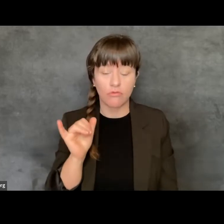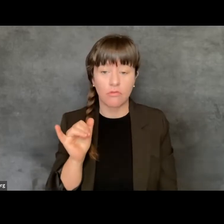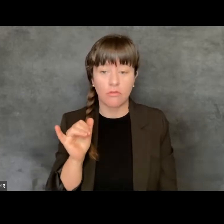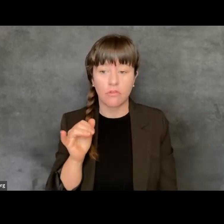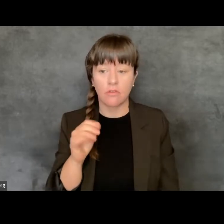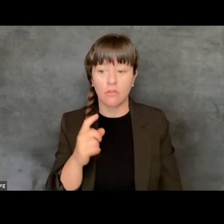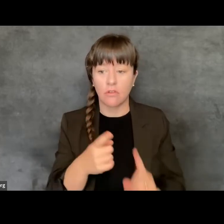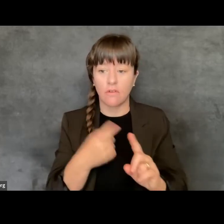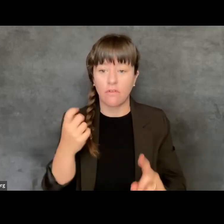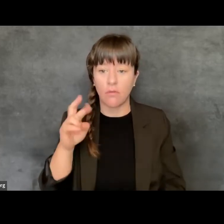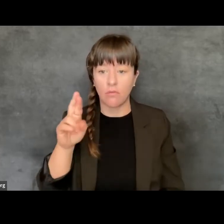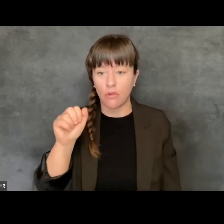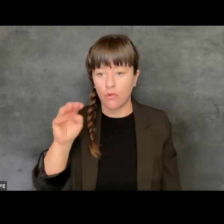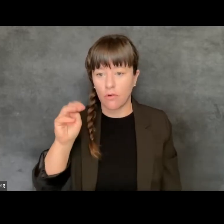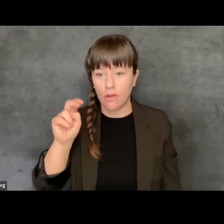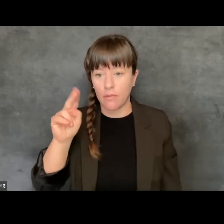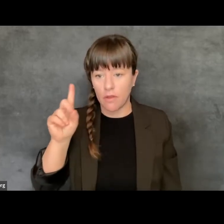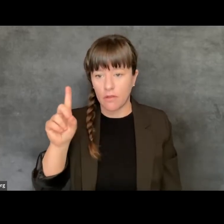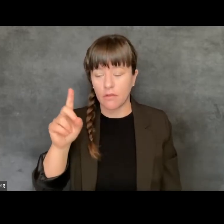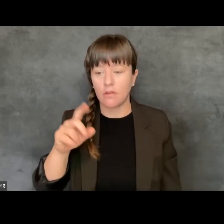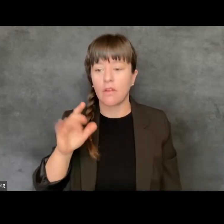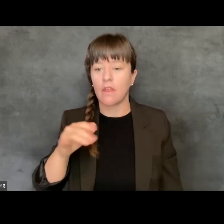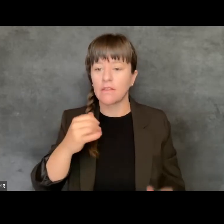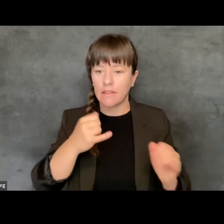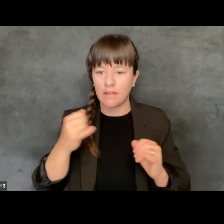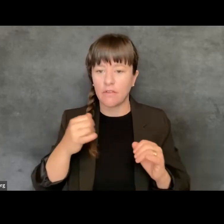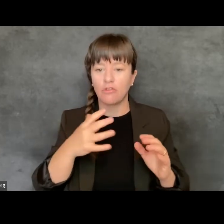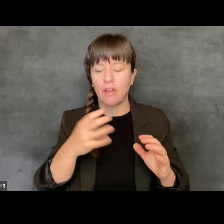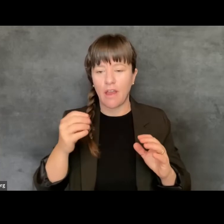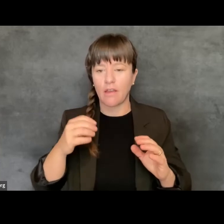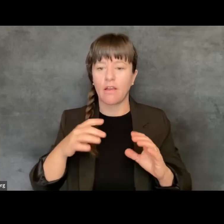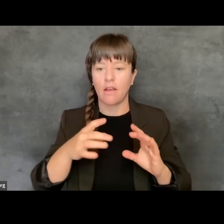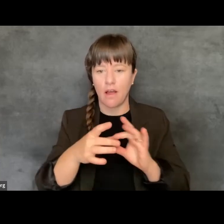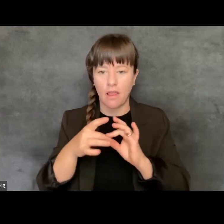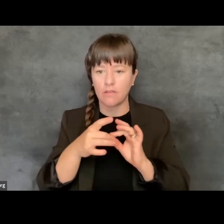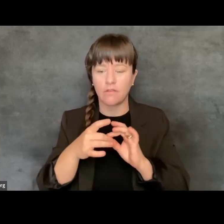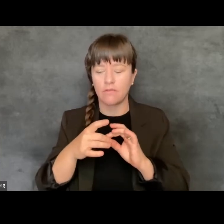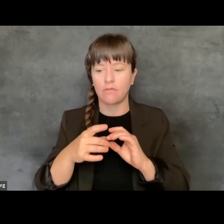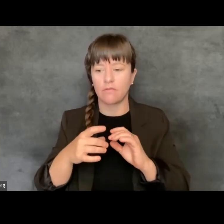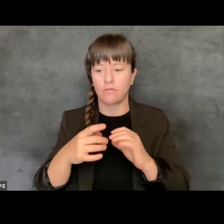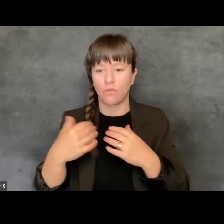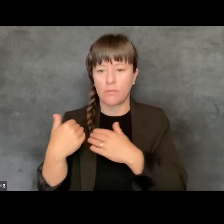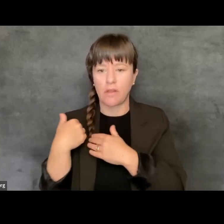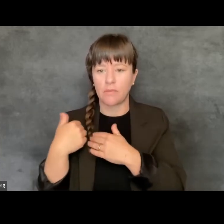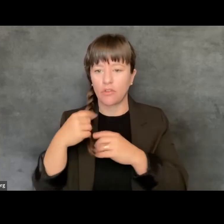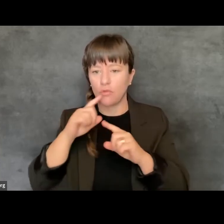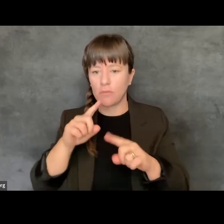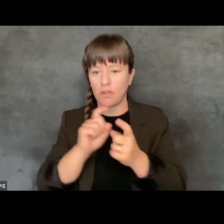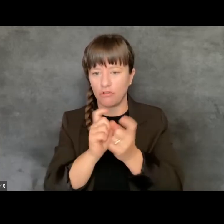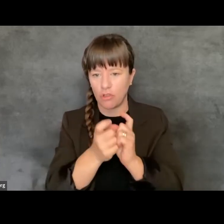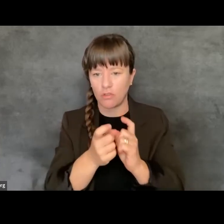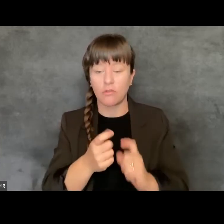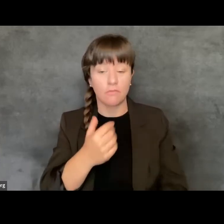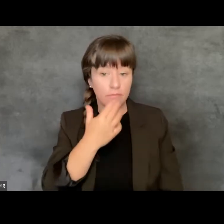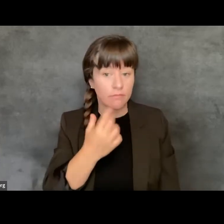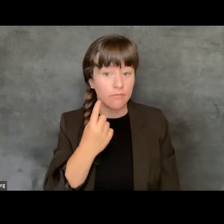from Raymond. Community resilience is the individual and collective capacity to respond to adversity and change. Excellent. So really thinking about, as it relates to